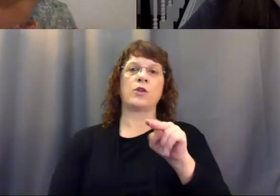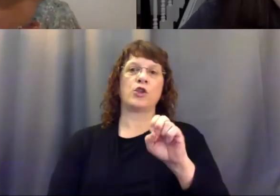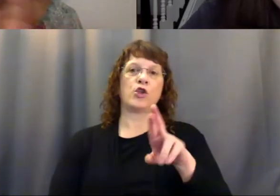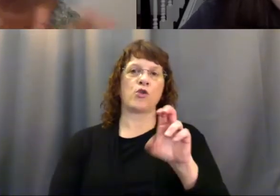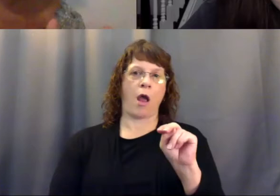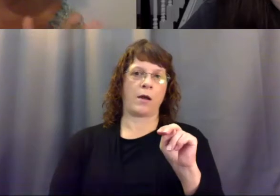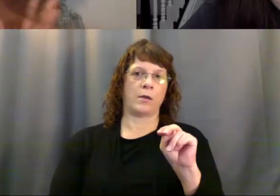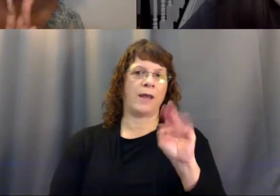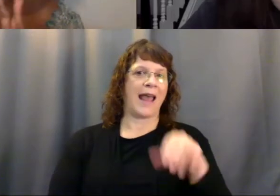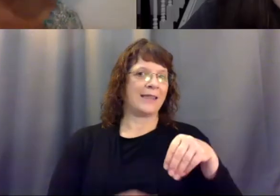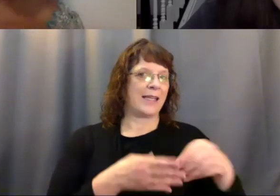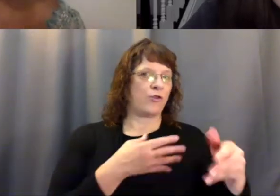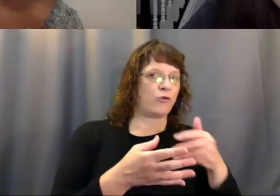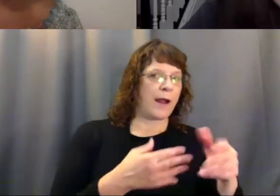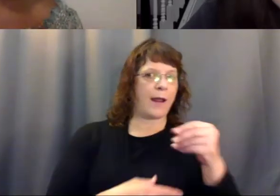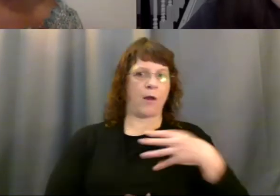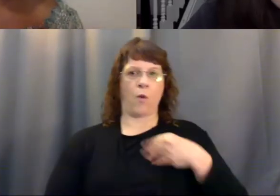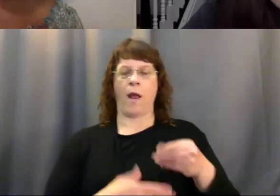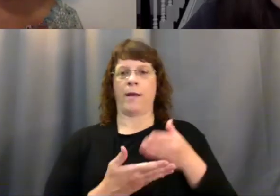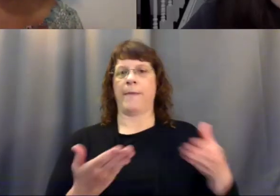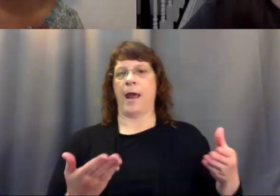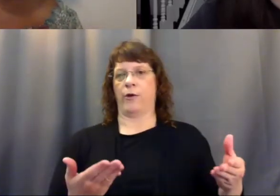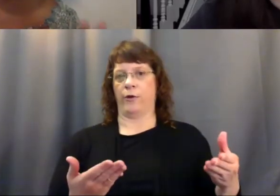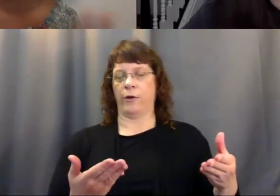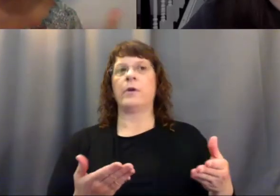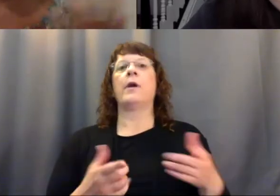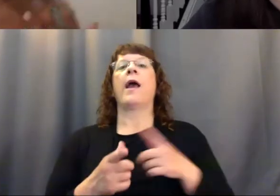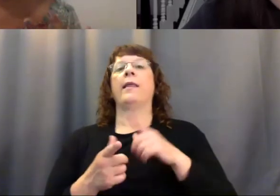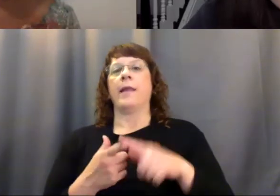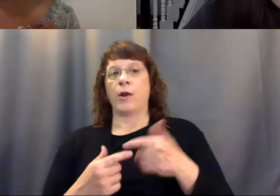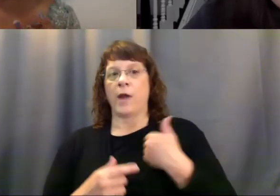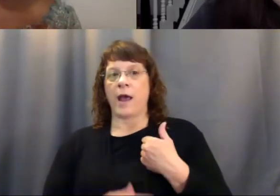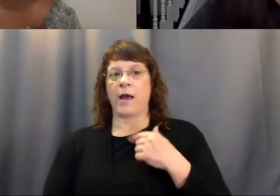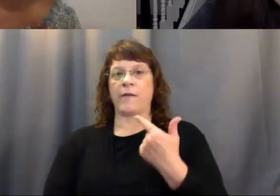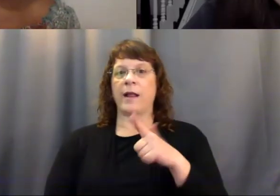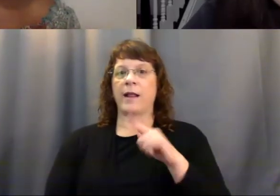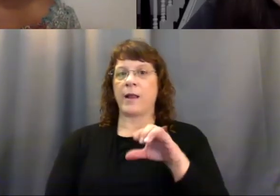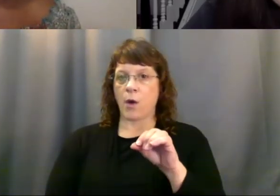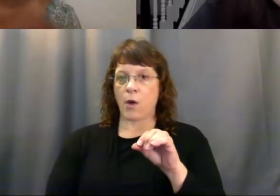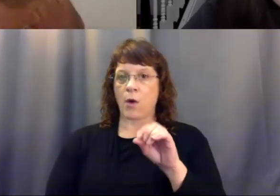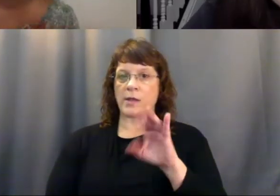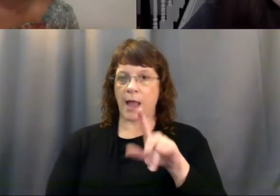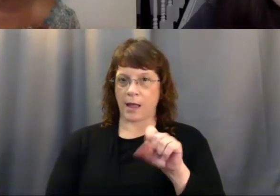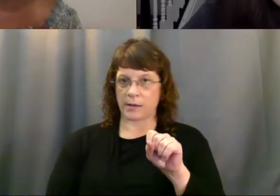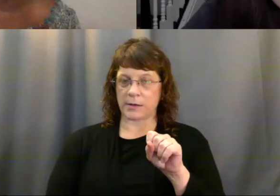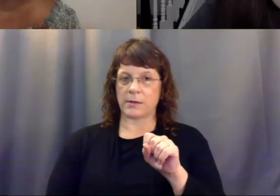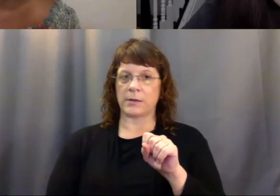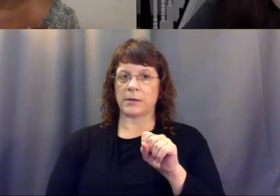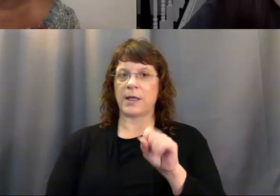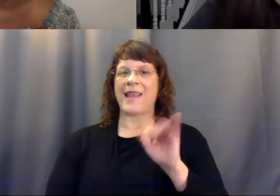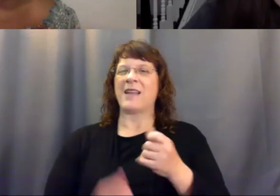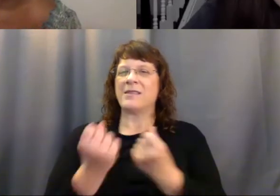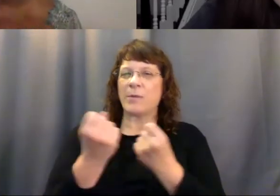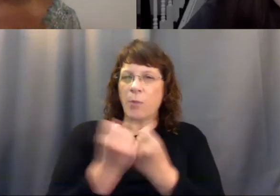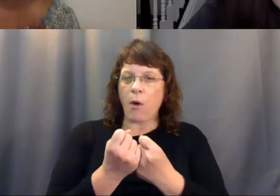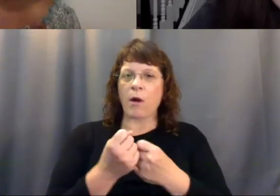your gray and white matter for the most part. And then you have glial cells. So these are support helper cells that